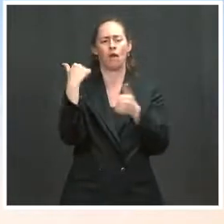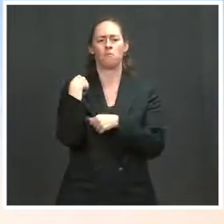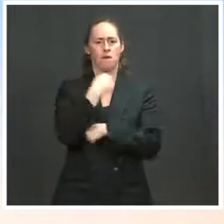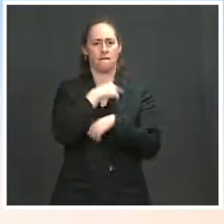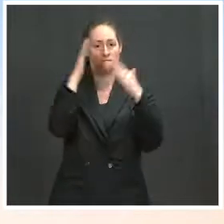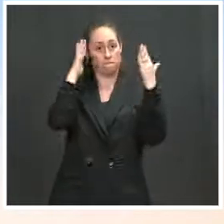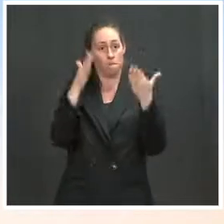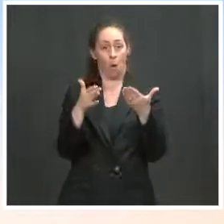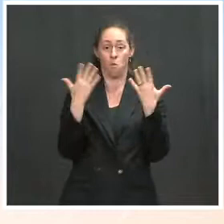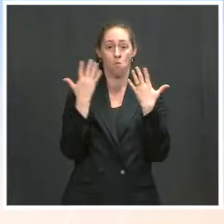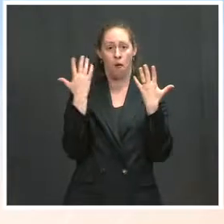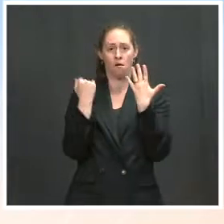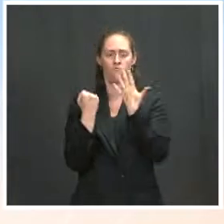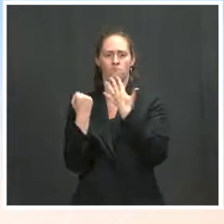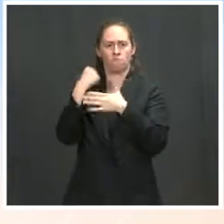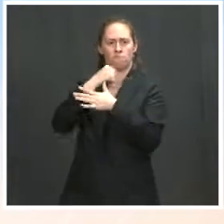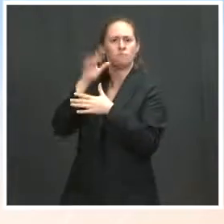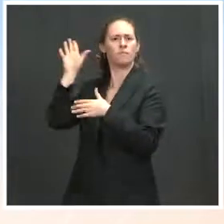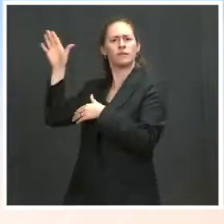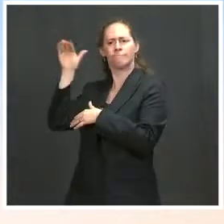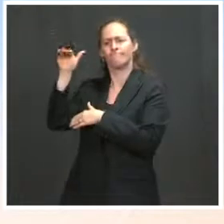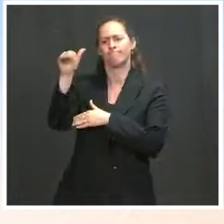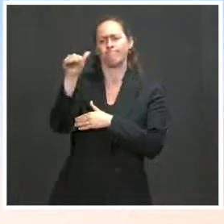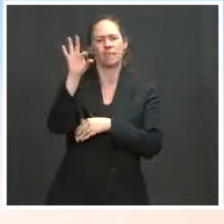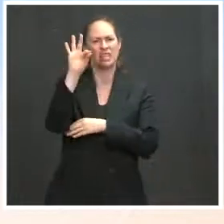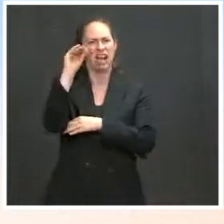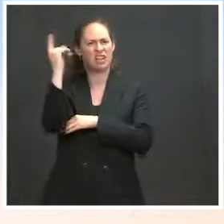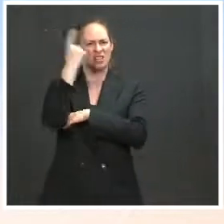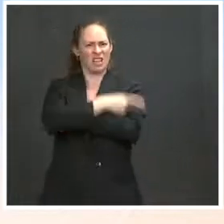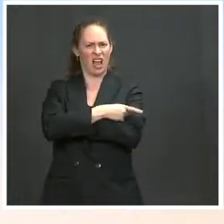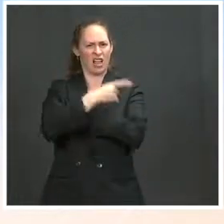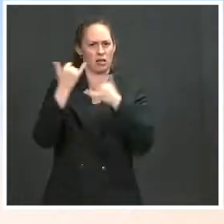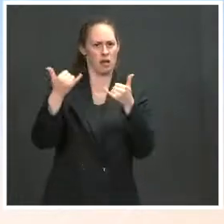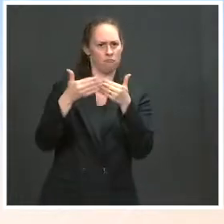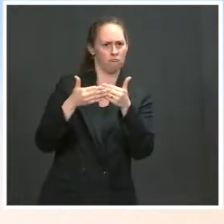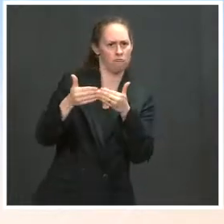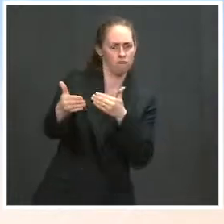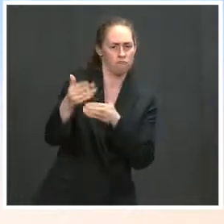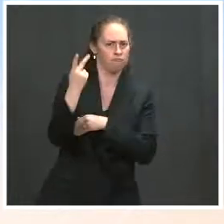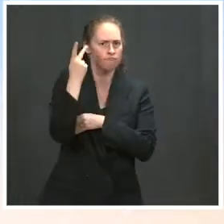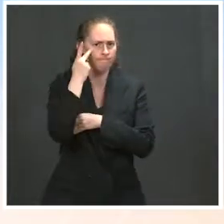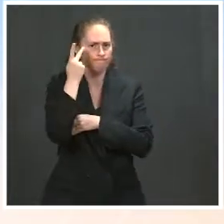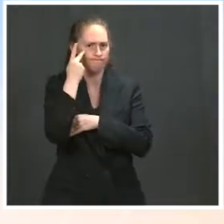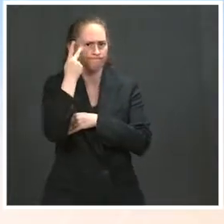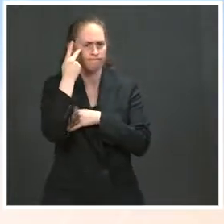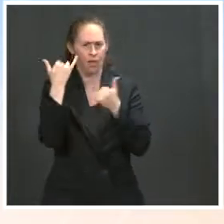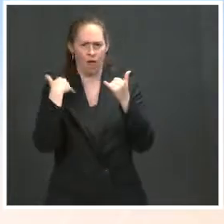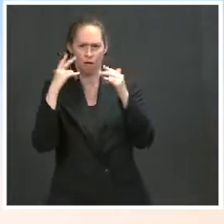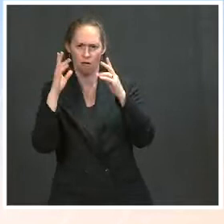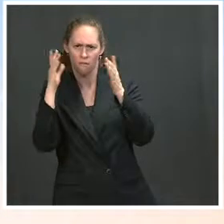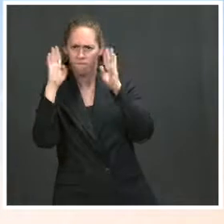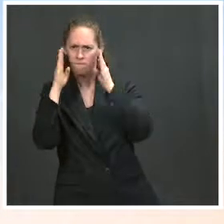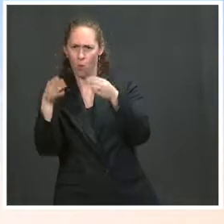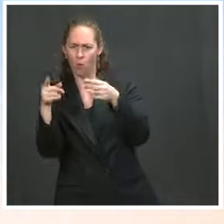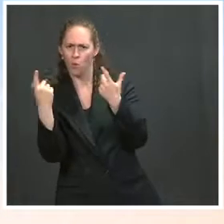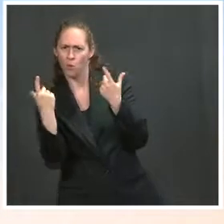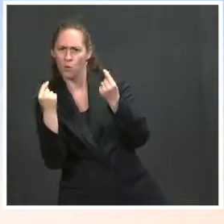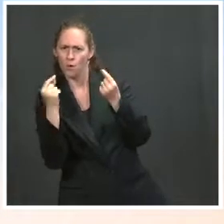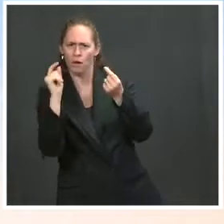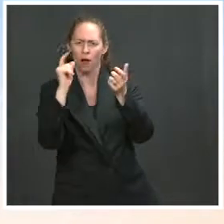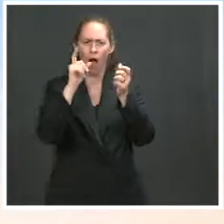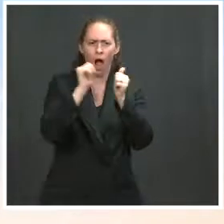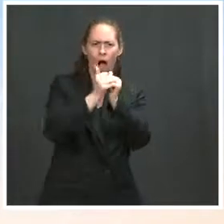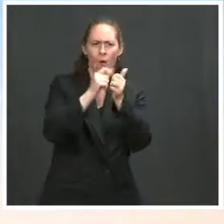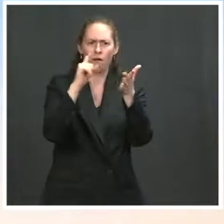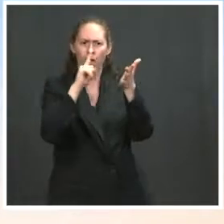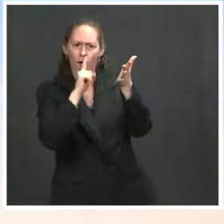90-day investigation, a more deeper investigation to really look at the core of how did we get here, right, with